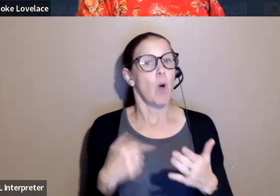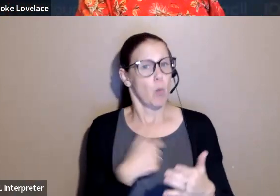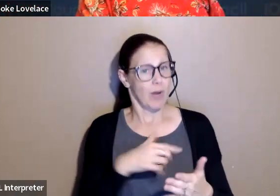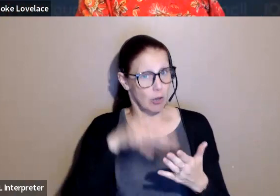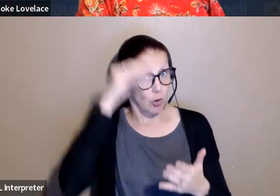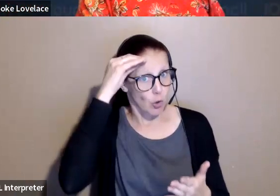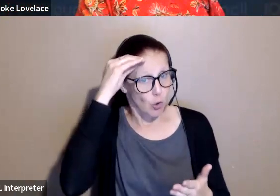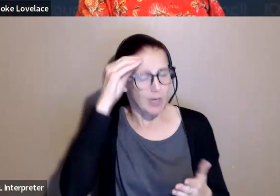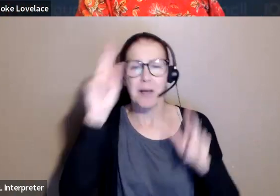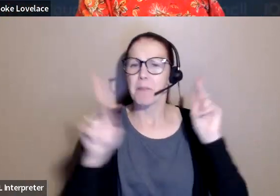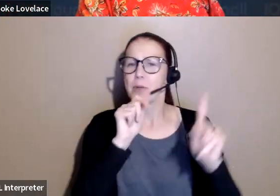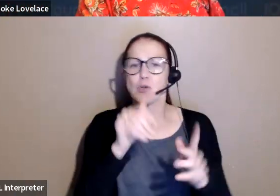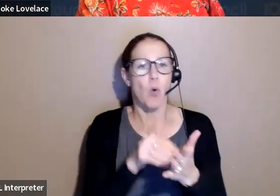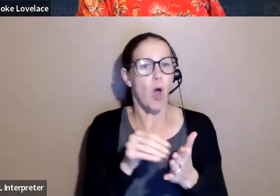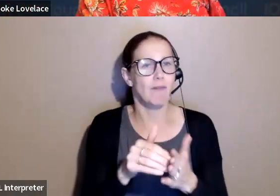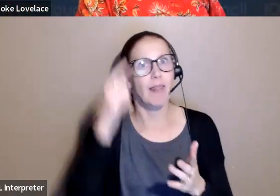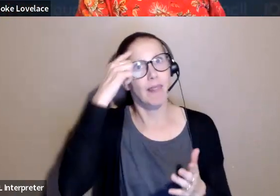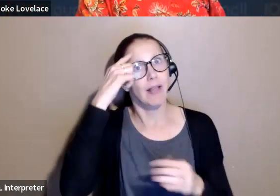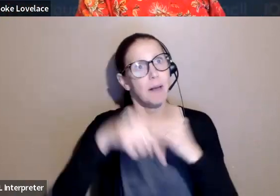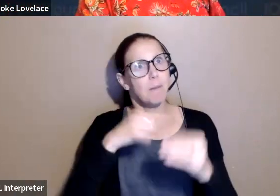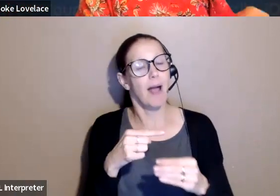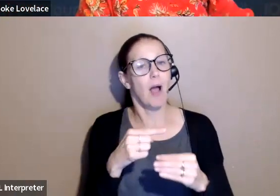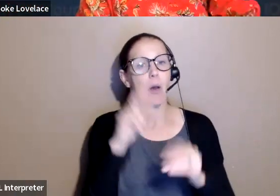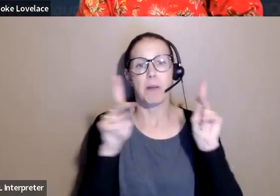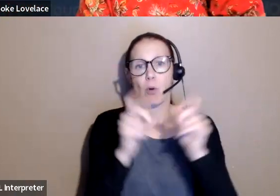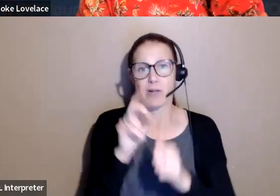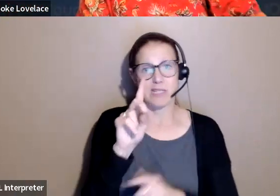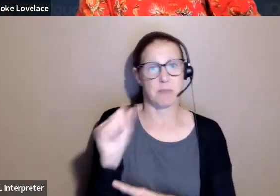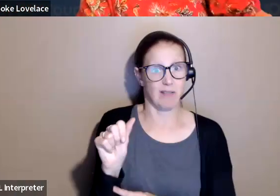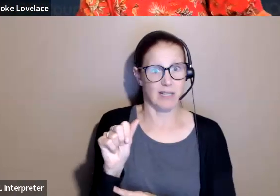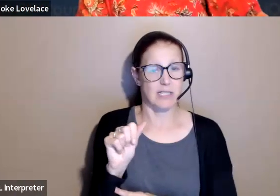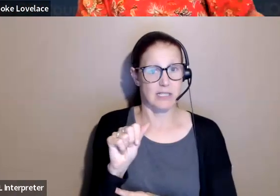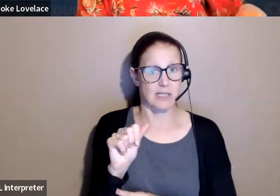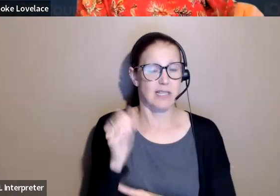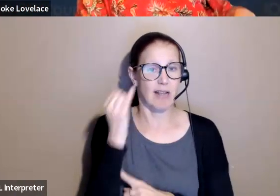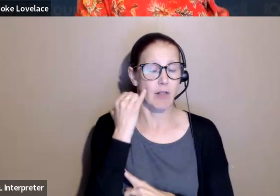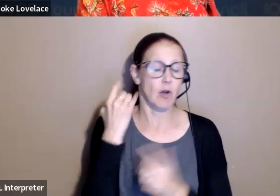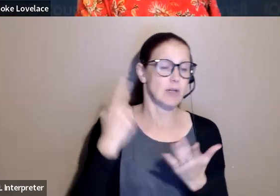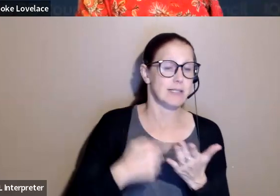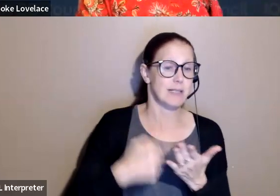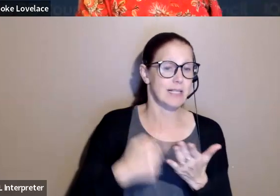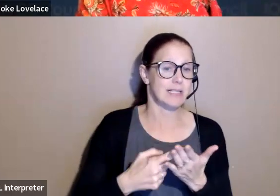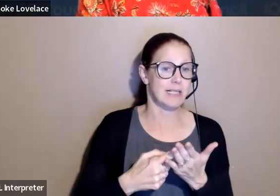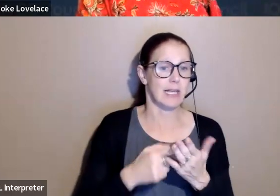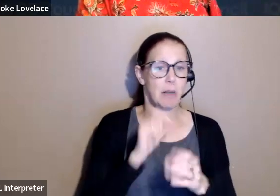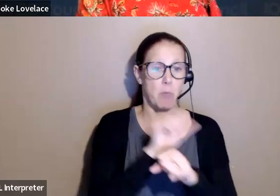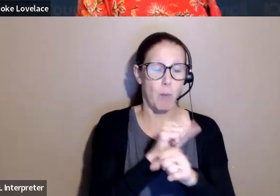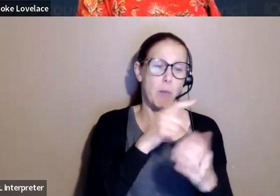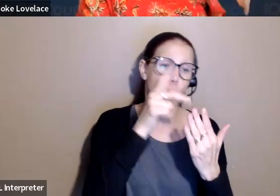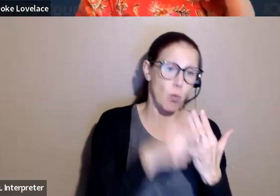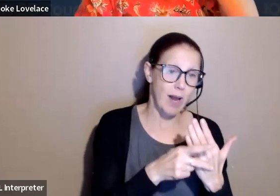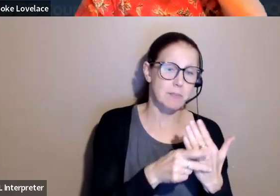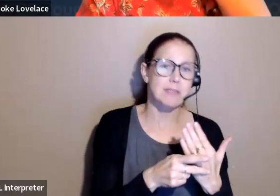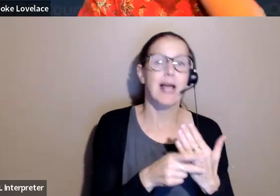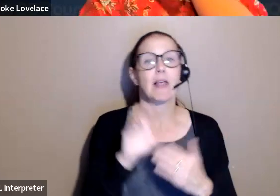often just generally think about people with disabilities when they're talking about those employment programs. And that's what